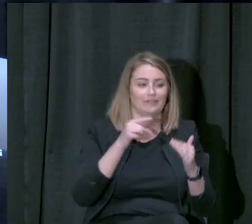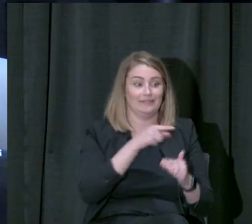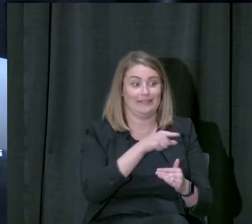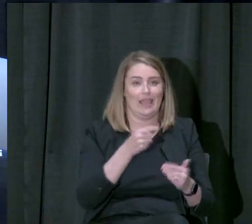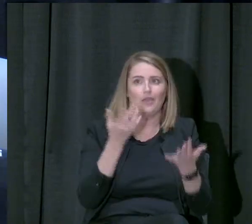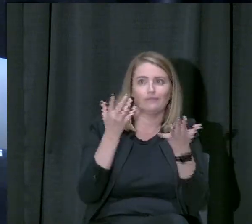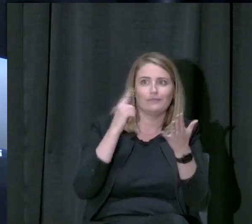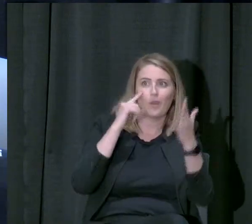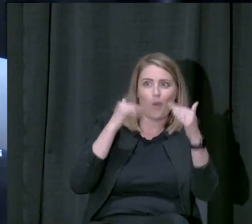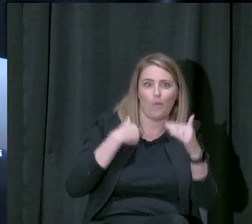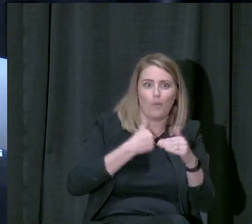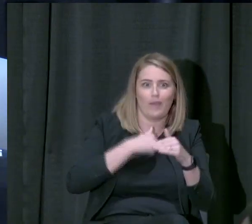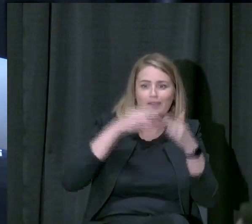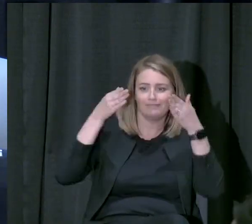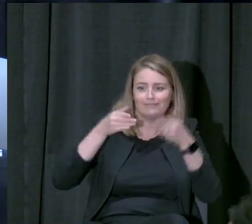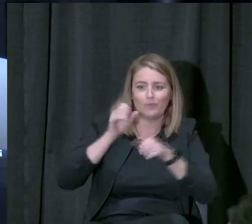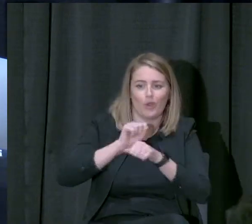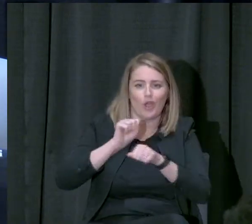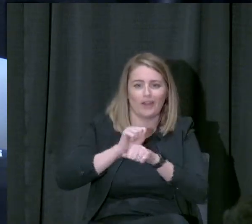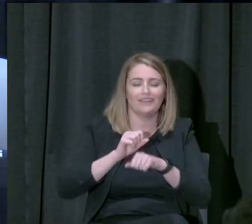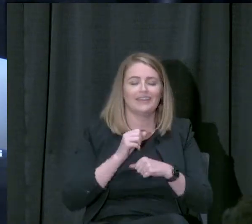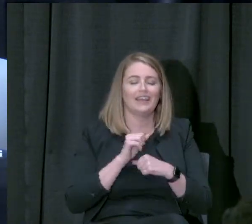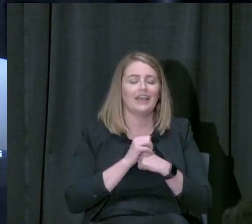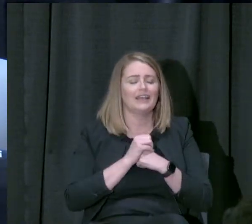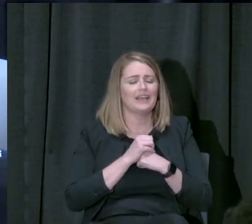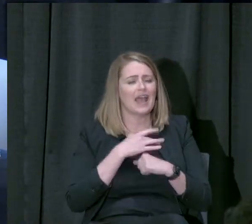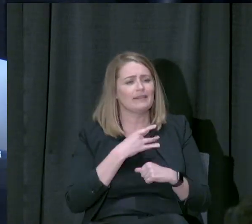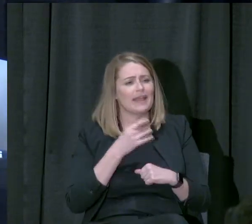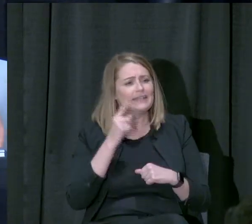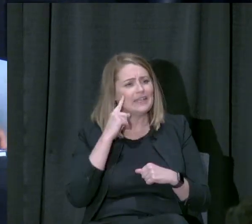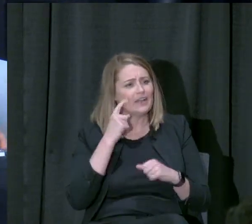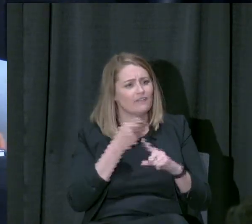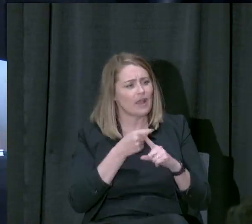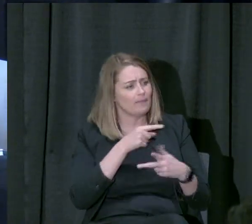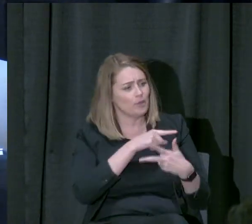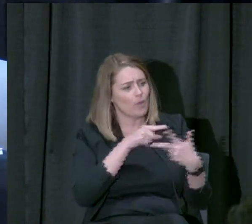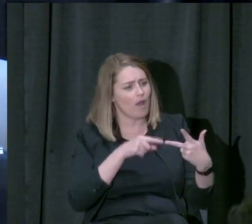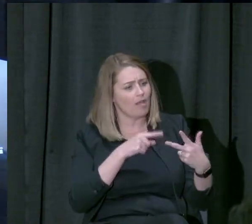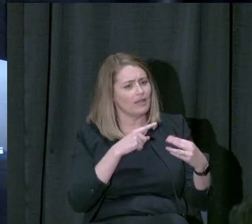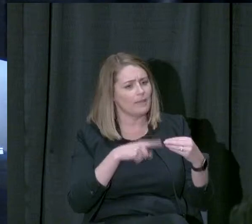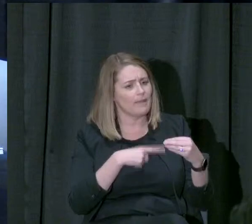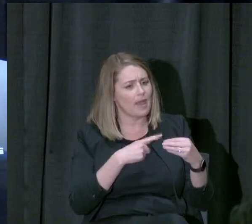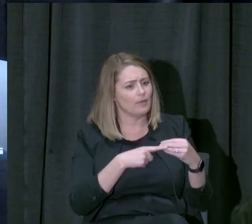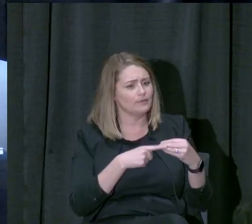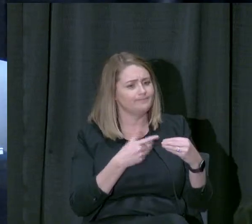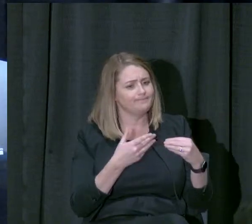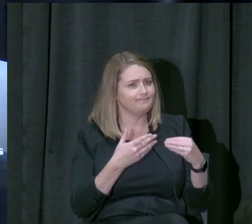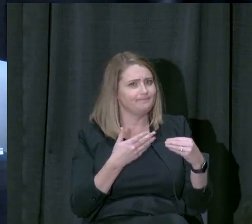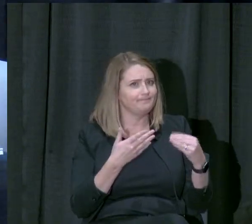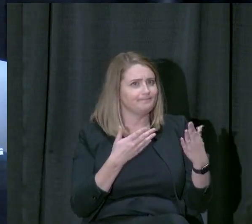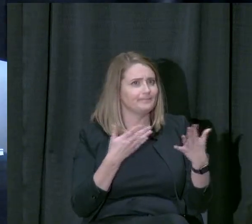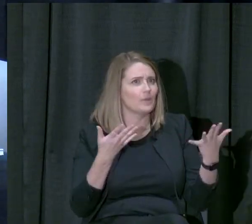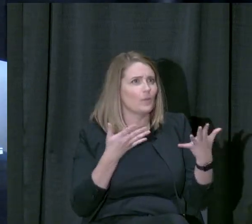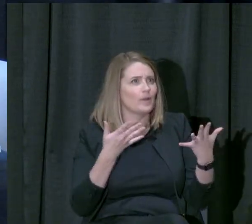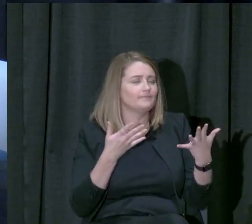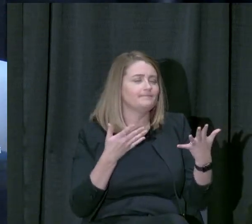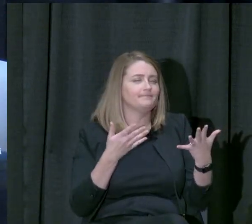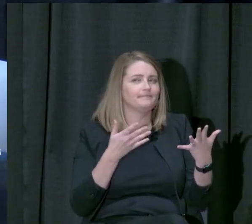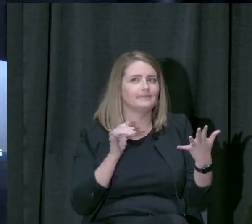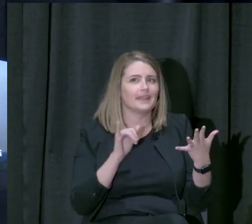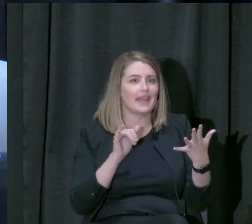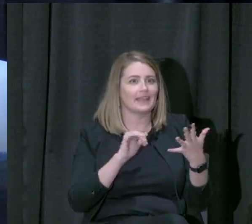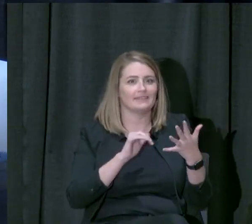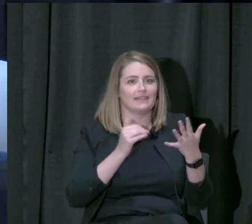work on. And I'd like to hear from y'all about how do we